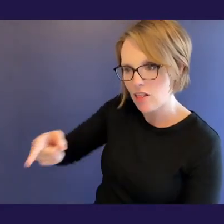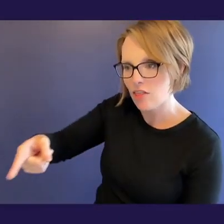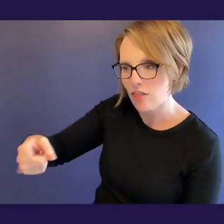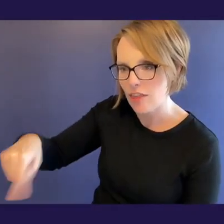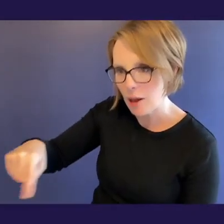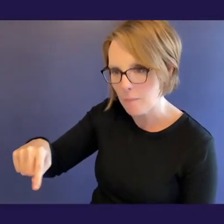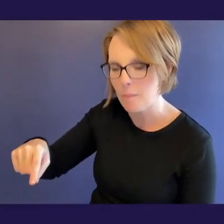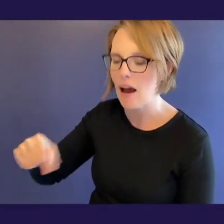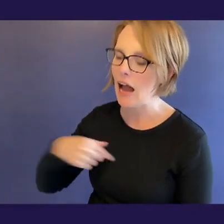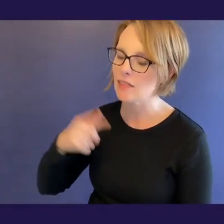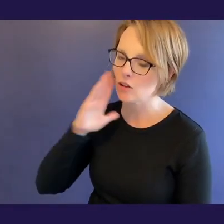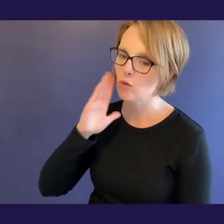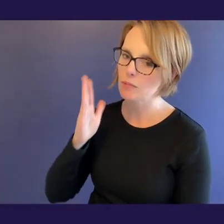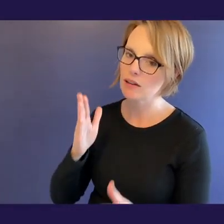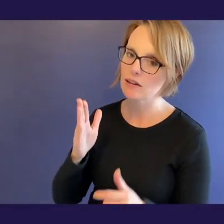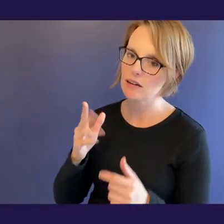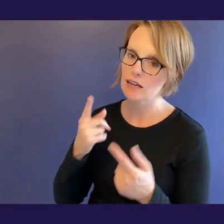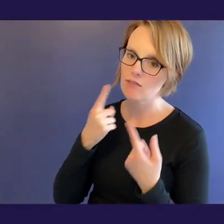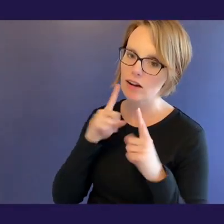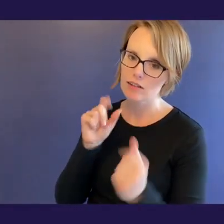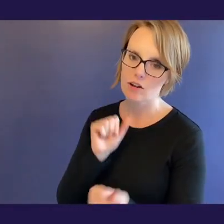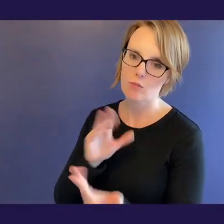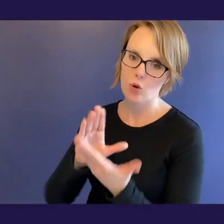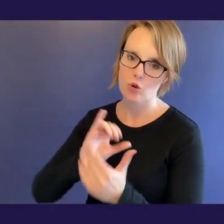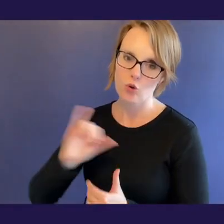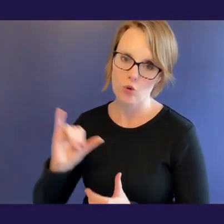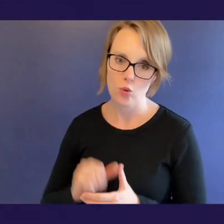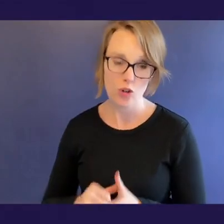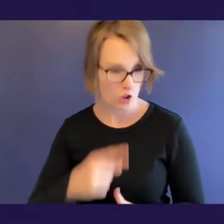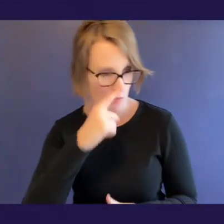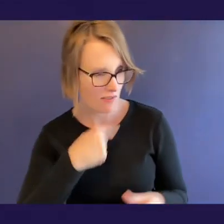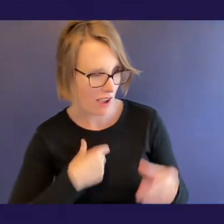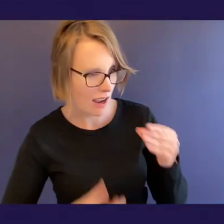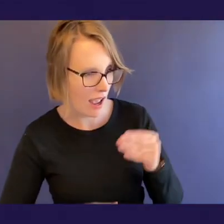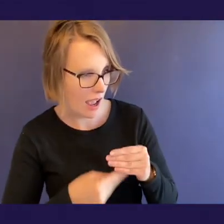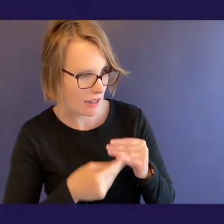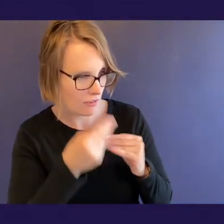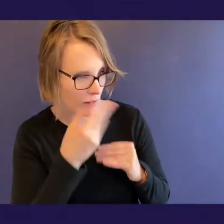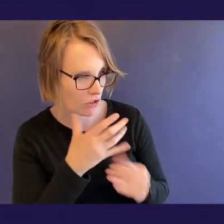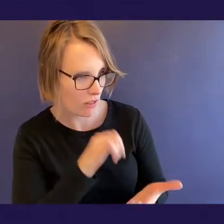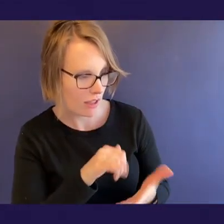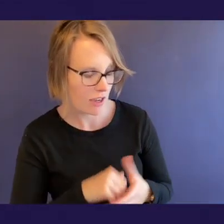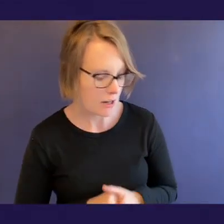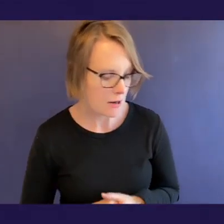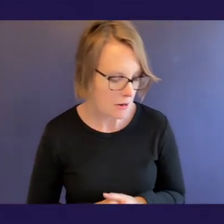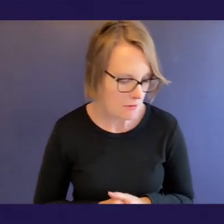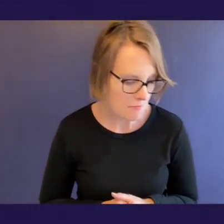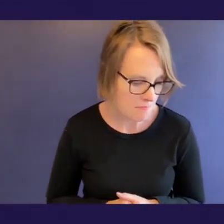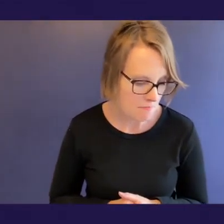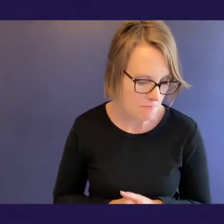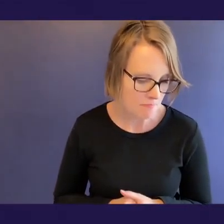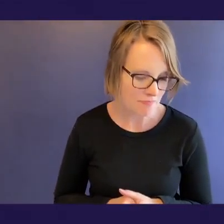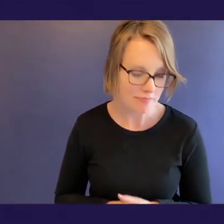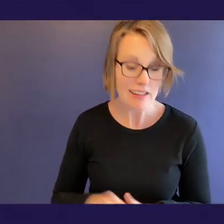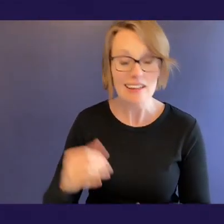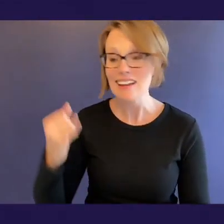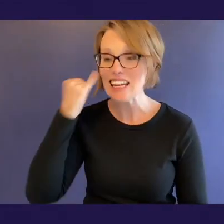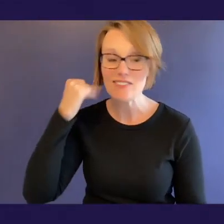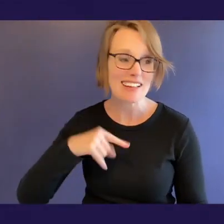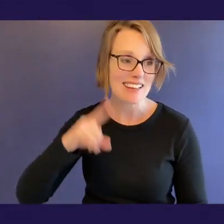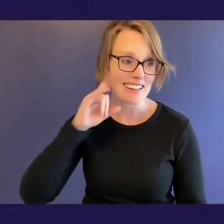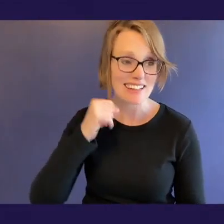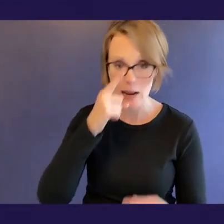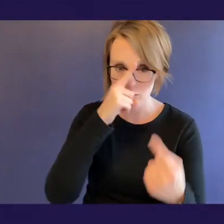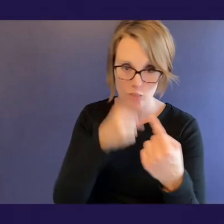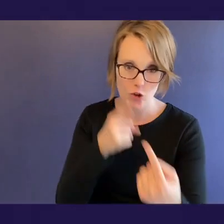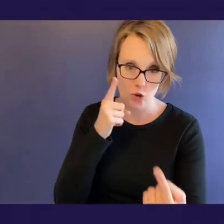useful. Wonderful. Thank you so much. Can I add to that real quick, Dr. Cohn? By the way, if it sounds like I'm disagreeing with anybody, just for those of you watching,